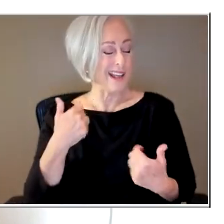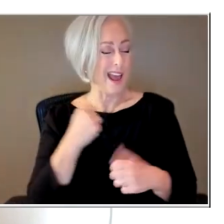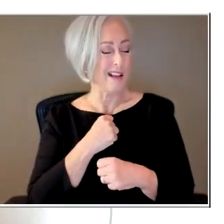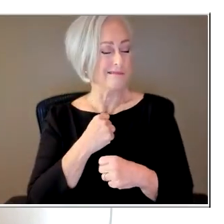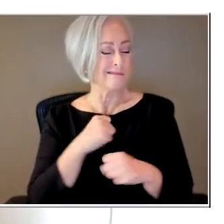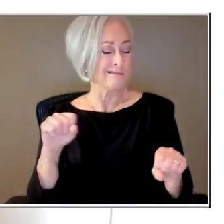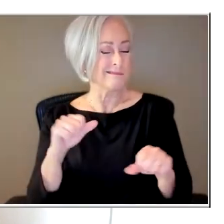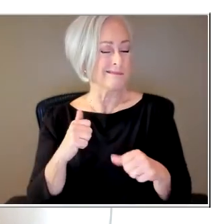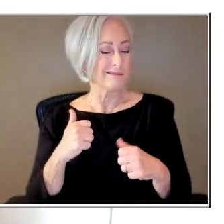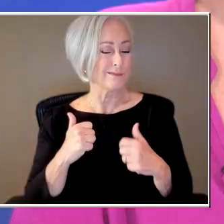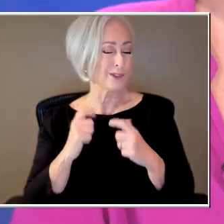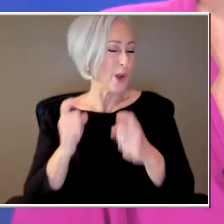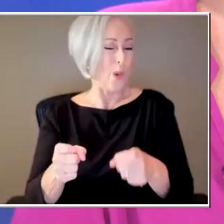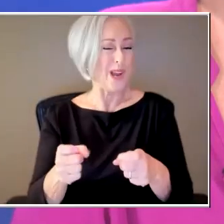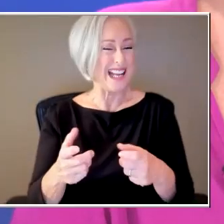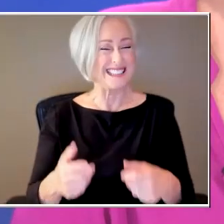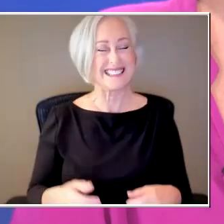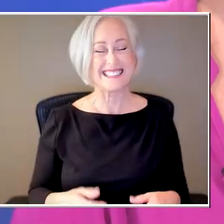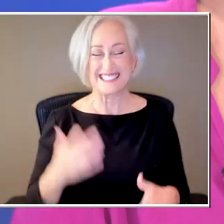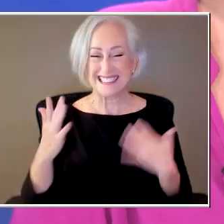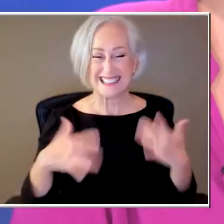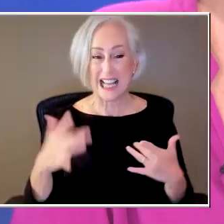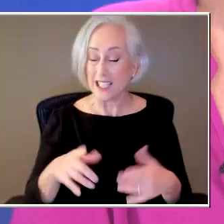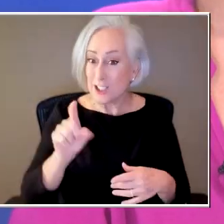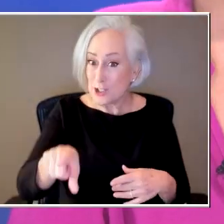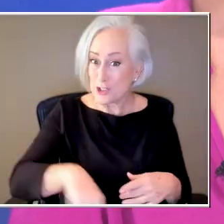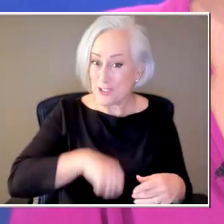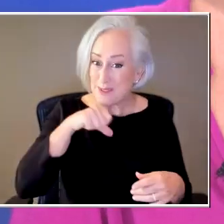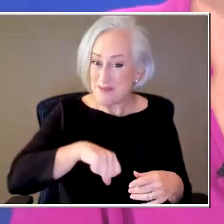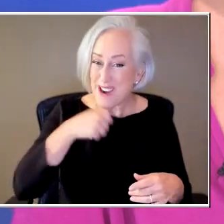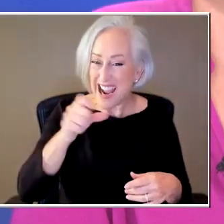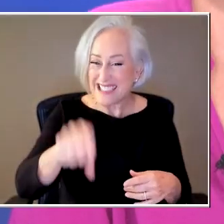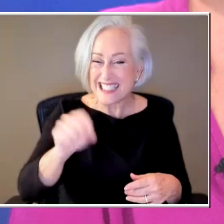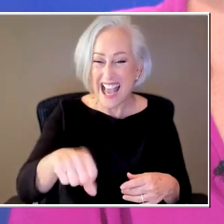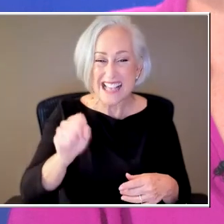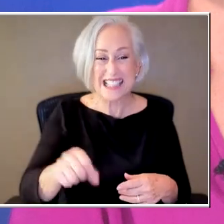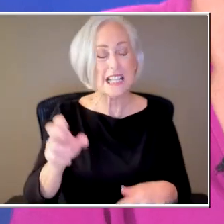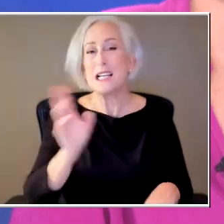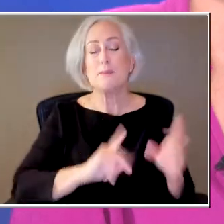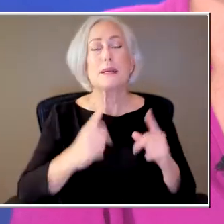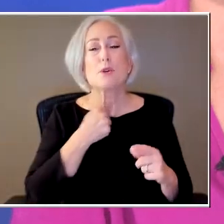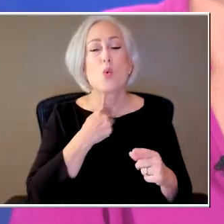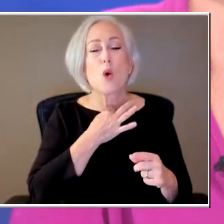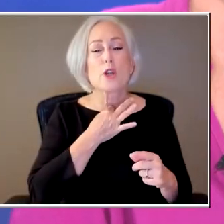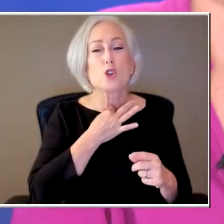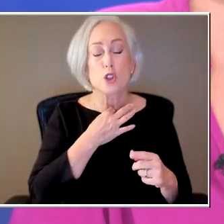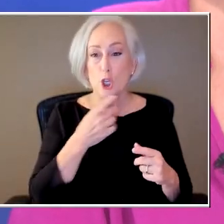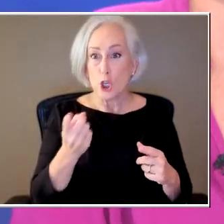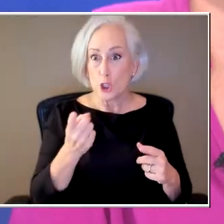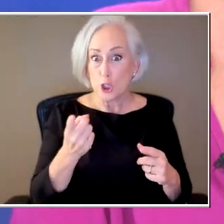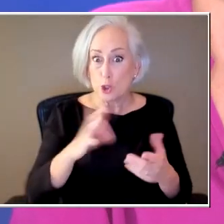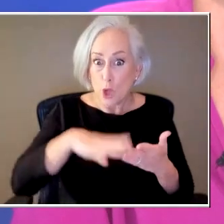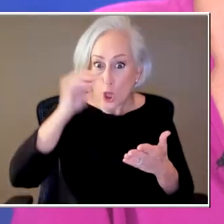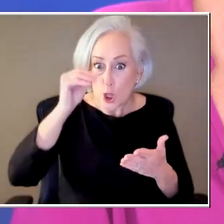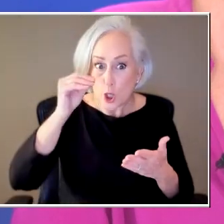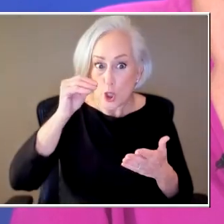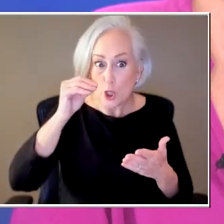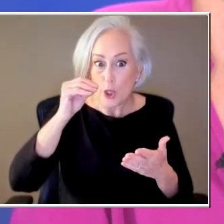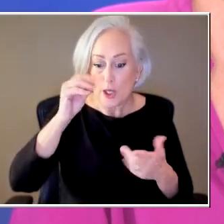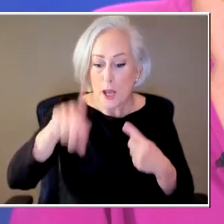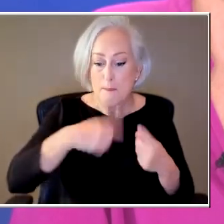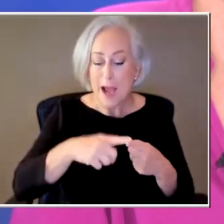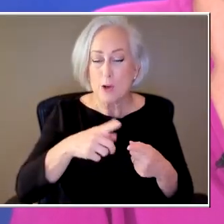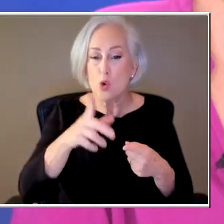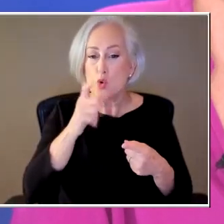was just super exciting. Yeah, you should be proud. You should be proud. People might wonder, do you ever learn much about in the moment who you're donating to?